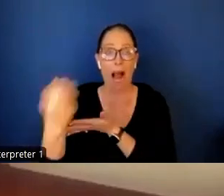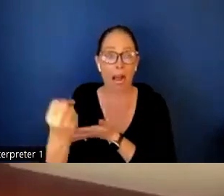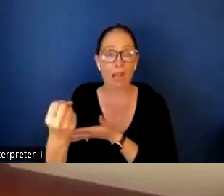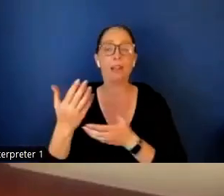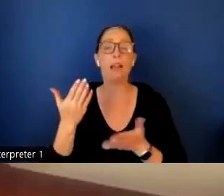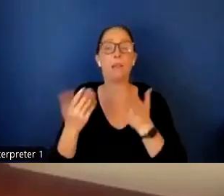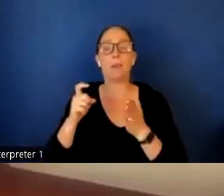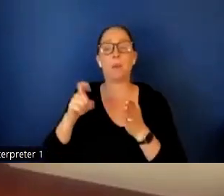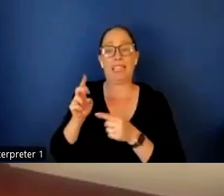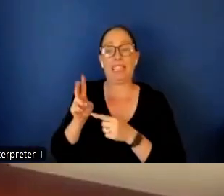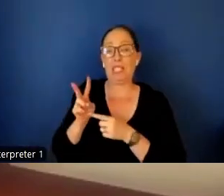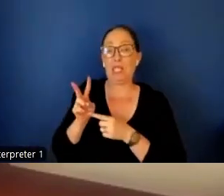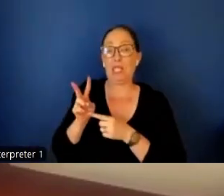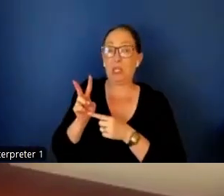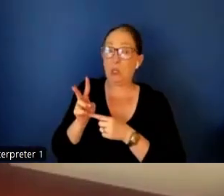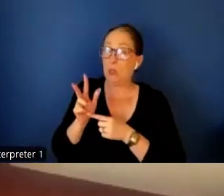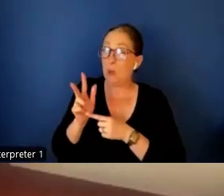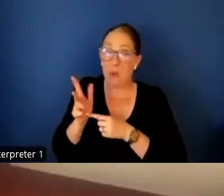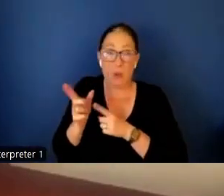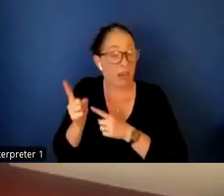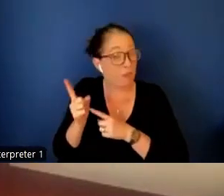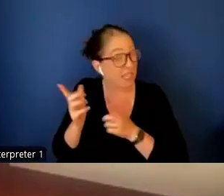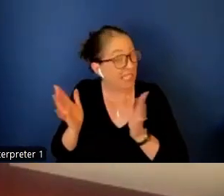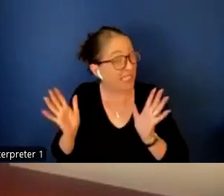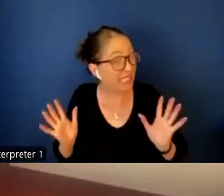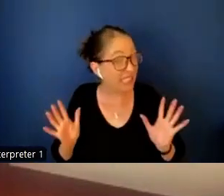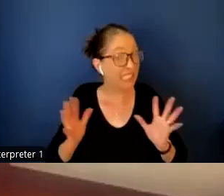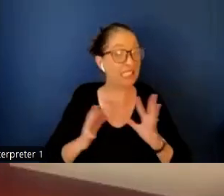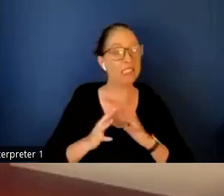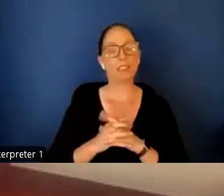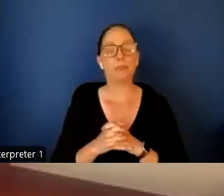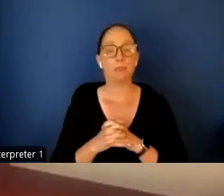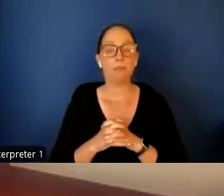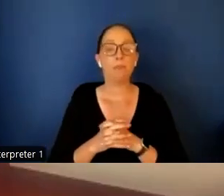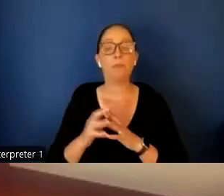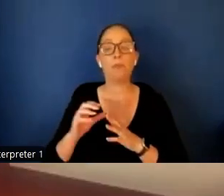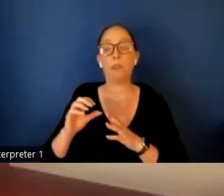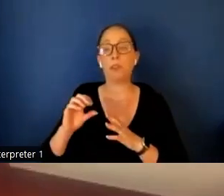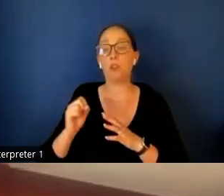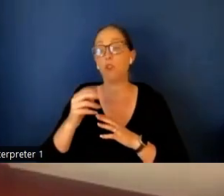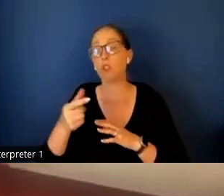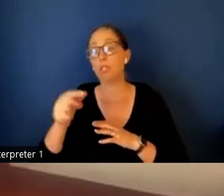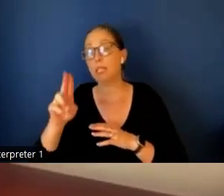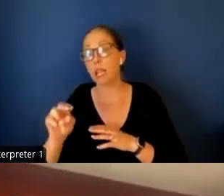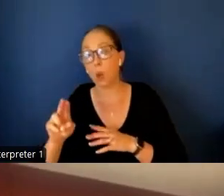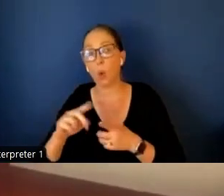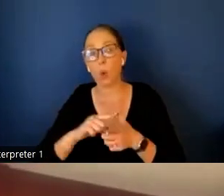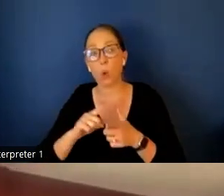able to stay like 2 or 3 minutes beyond 7:30, but Shegu, then Brad.